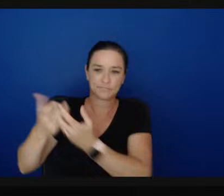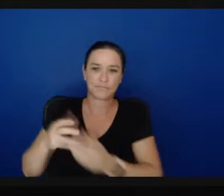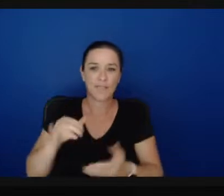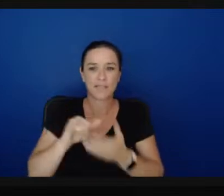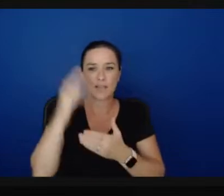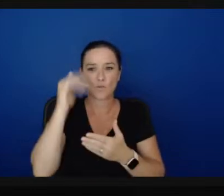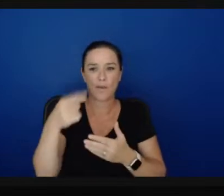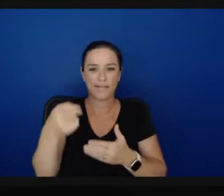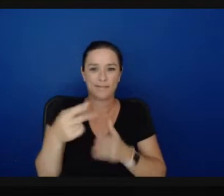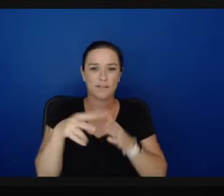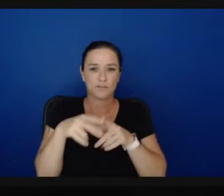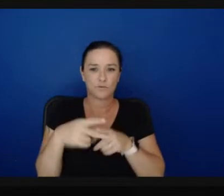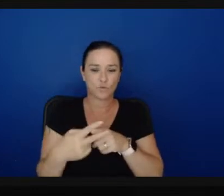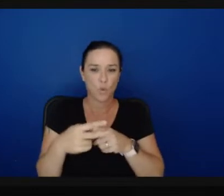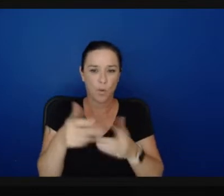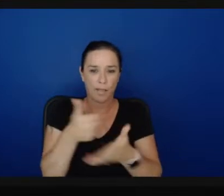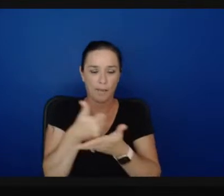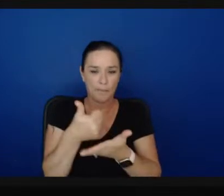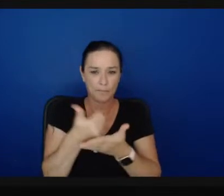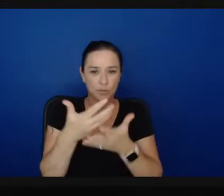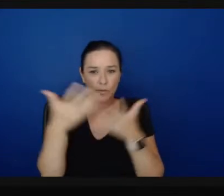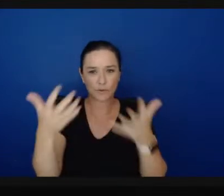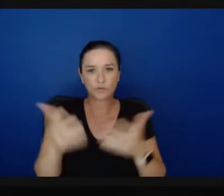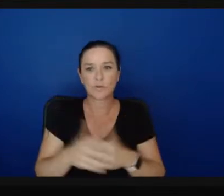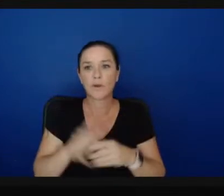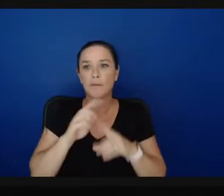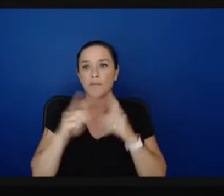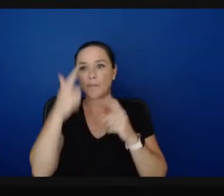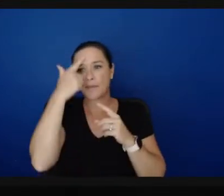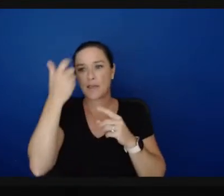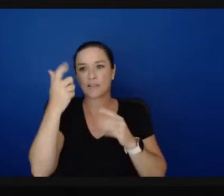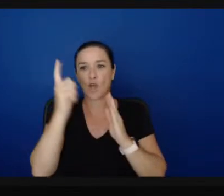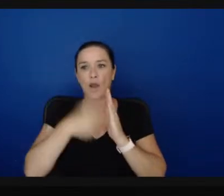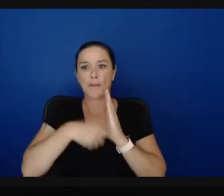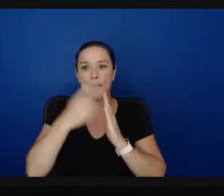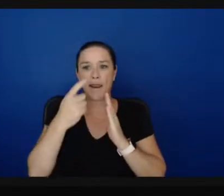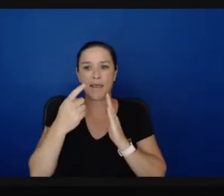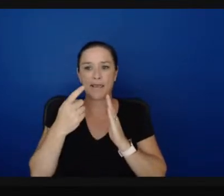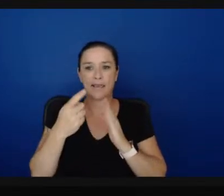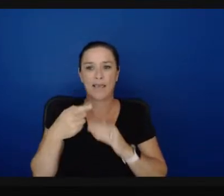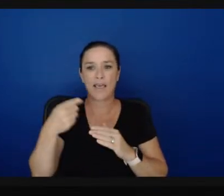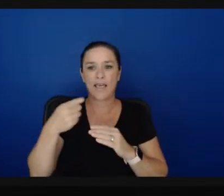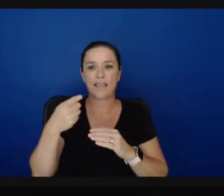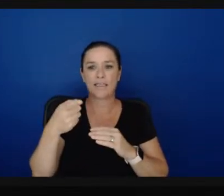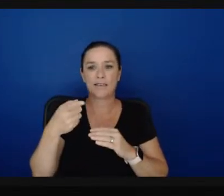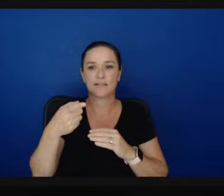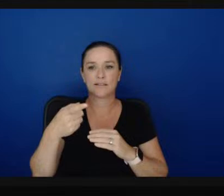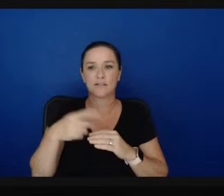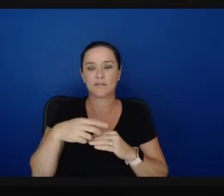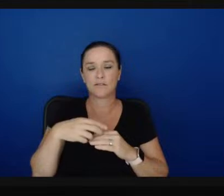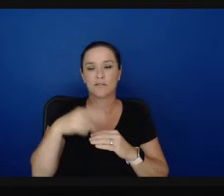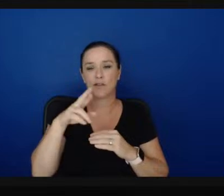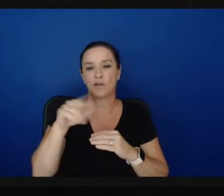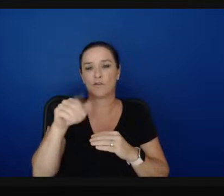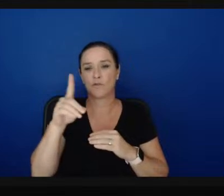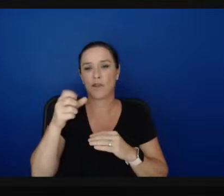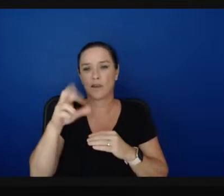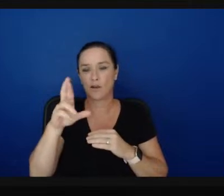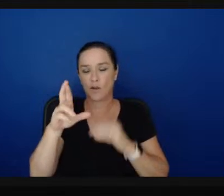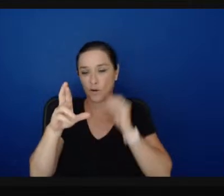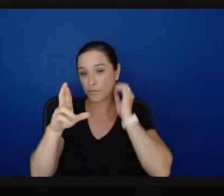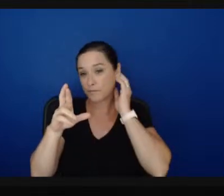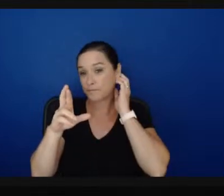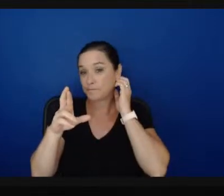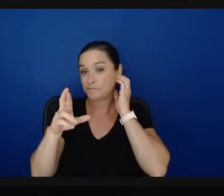useful. But because it's automating this satellite aperture radar interferometry, we